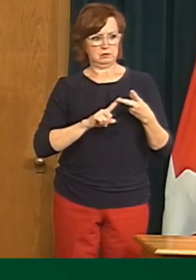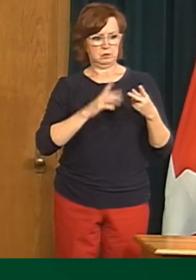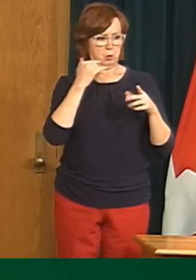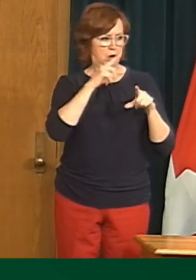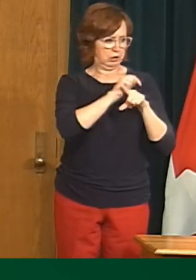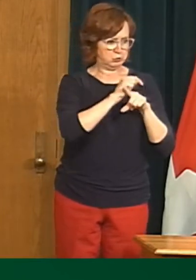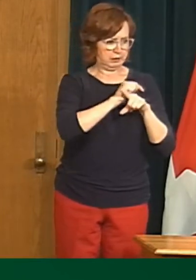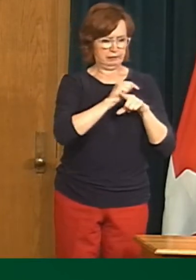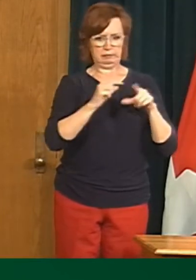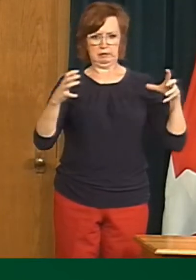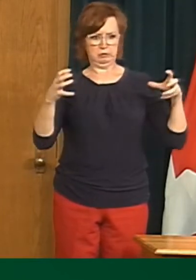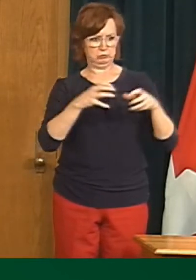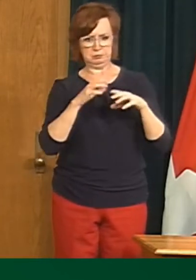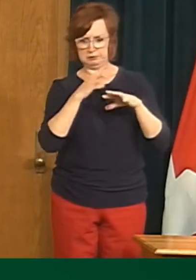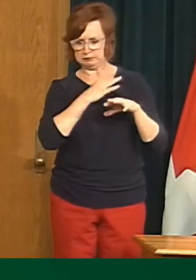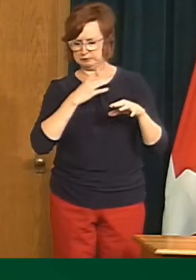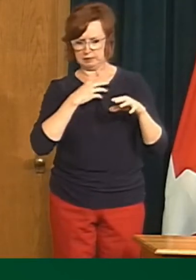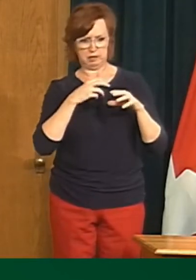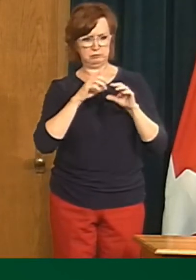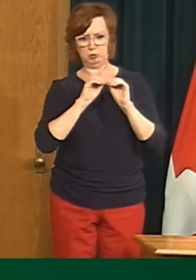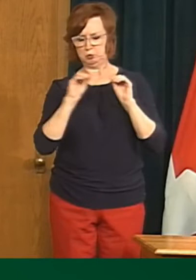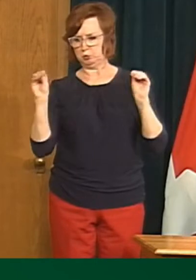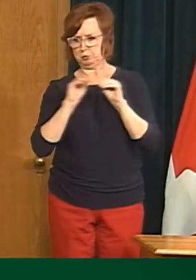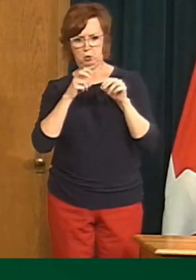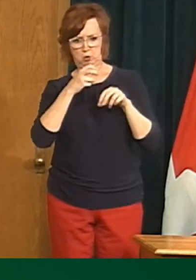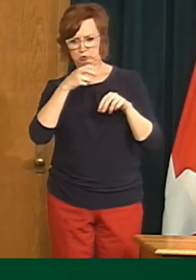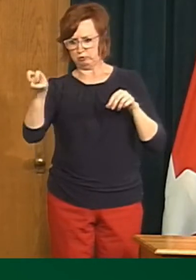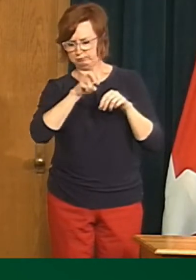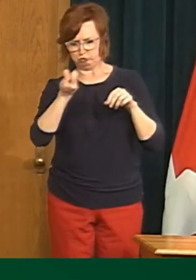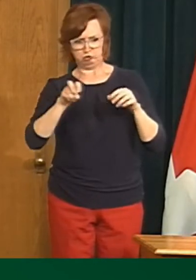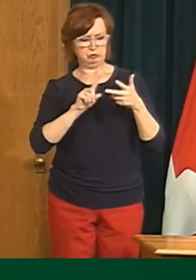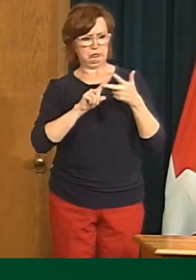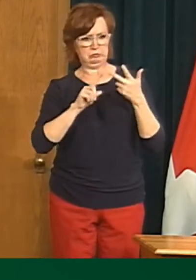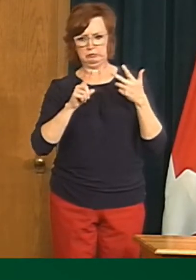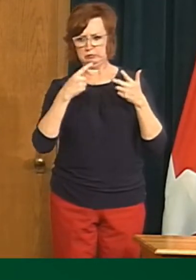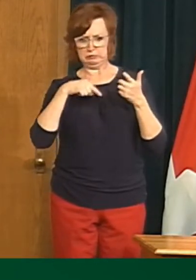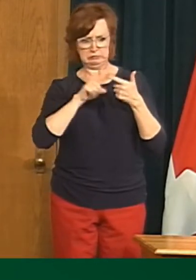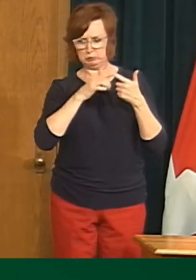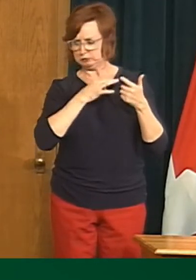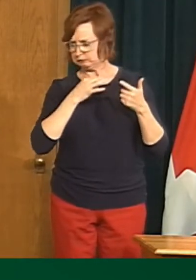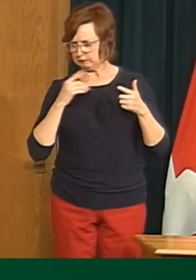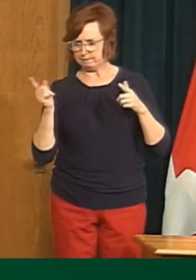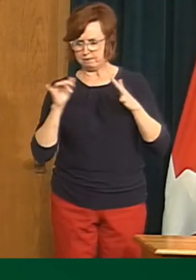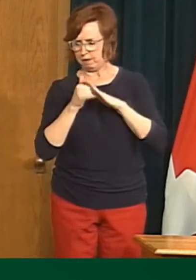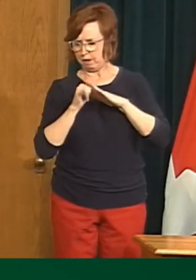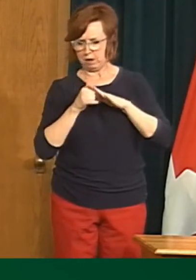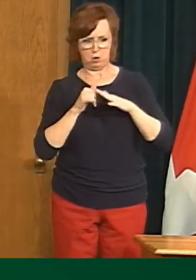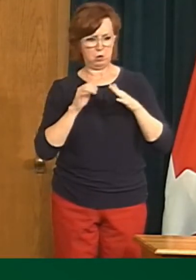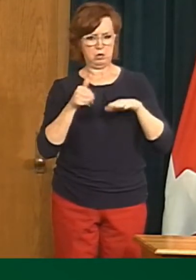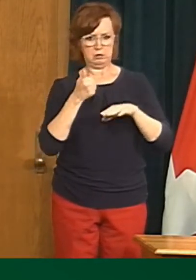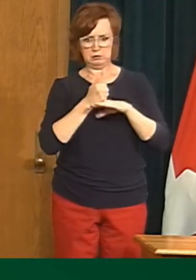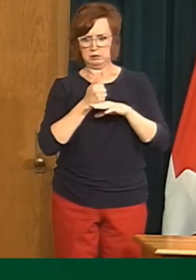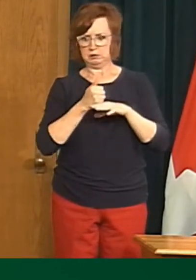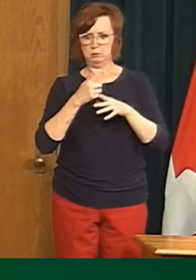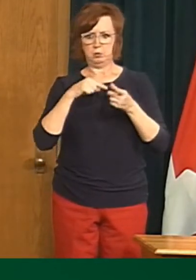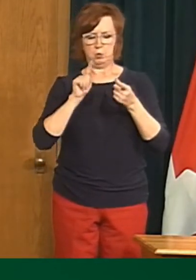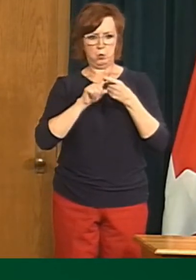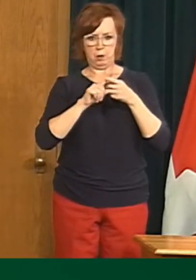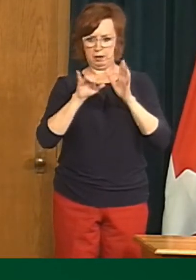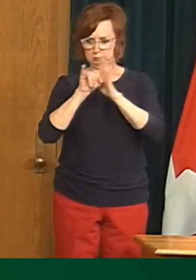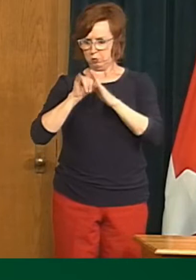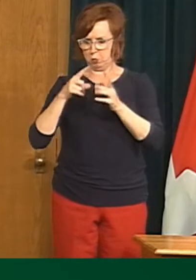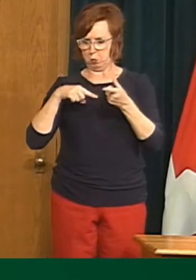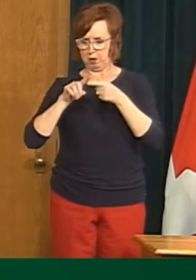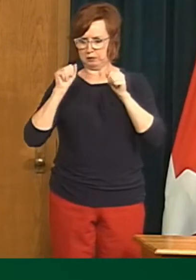It hasn't been until now that we've been able to actually ascertain when we can actually start to reopen these facilities. And in